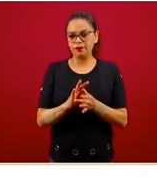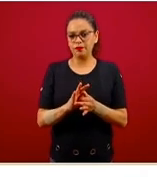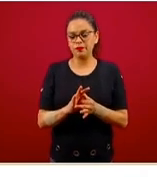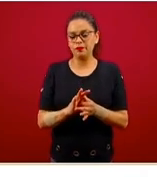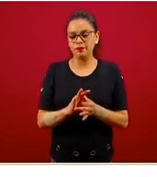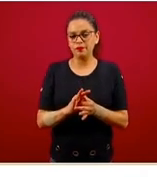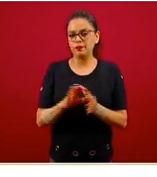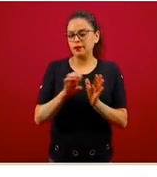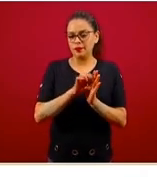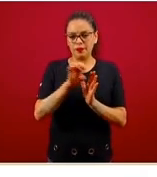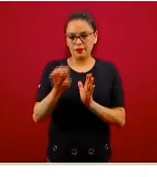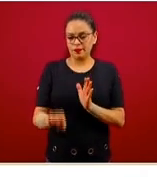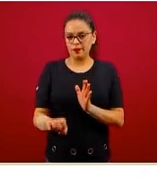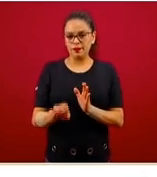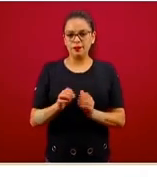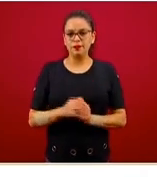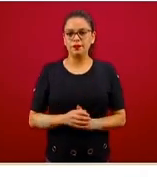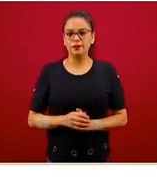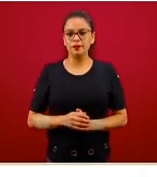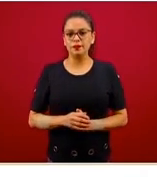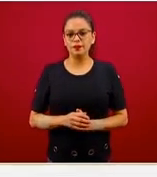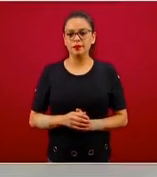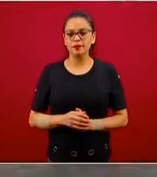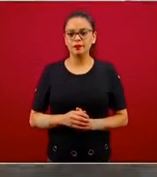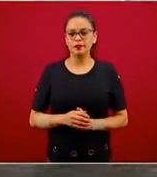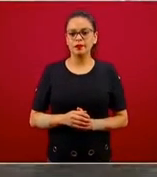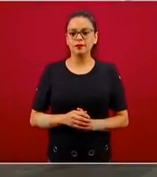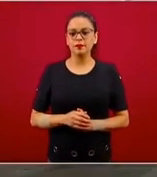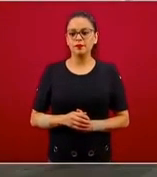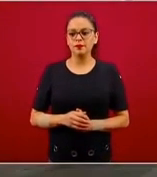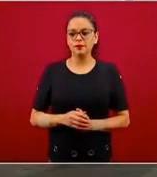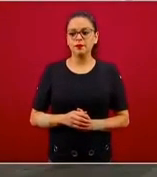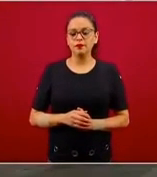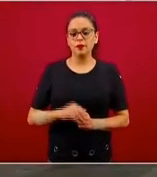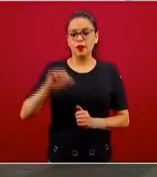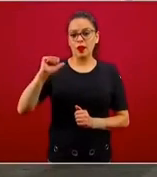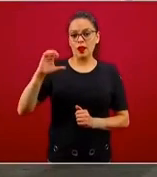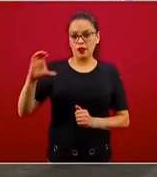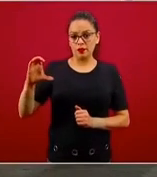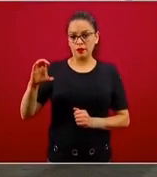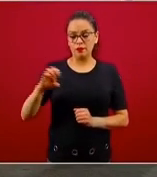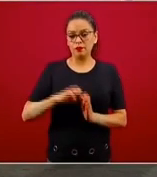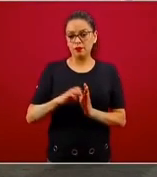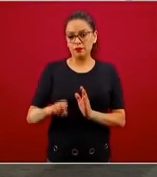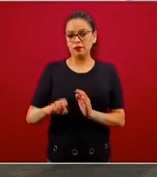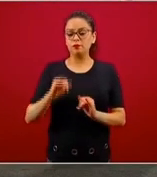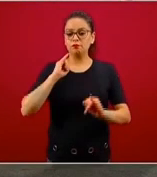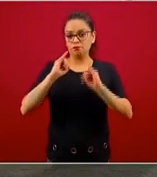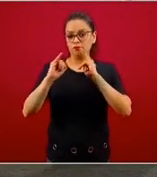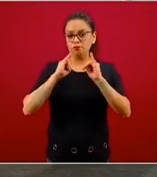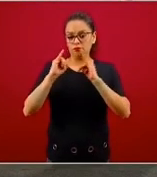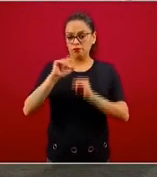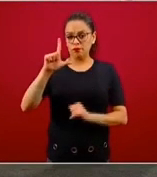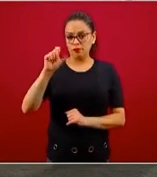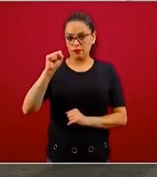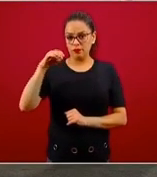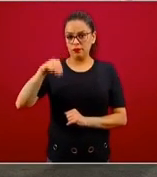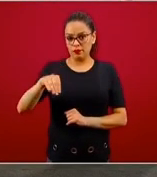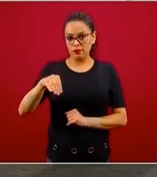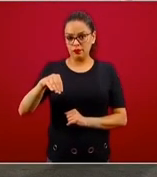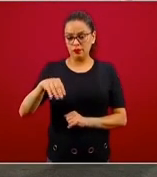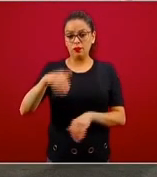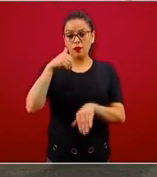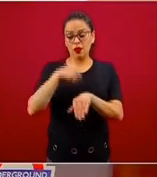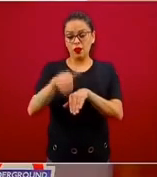poner happens un between ejemplo, organized es civil una asociación society. civil, One intérpretes de lengua example de señas is mexicanas que ponen a the Mexican disposición Sign